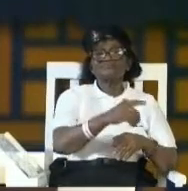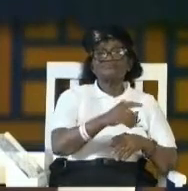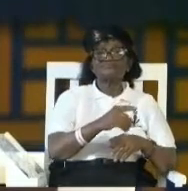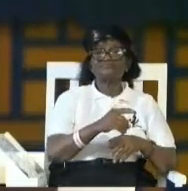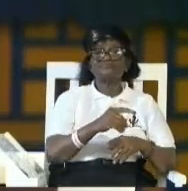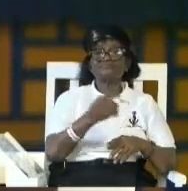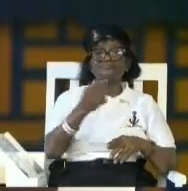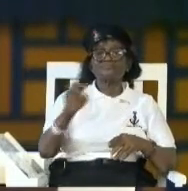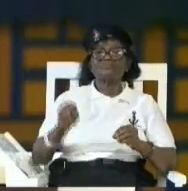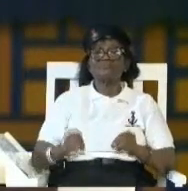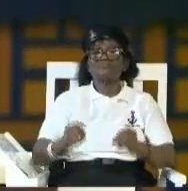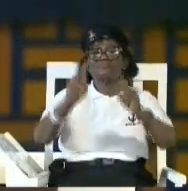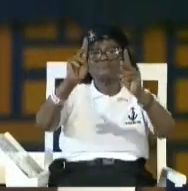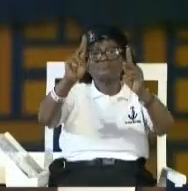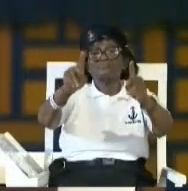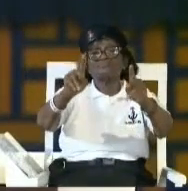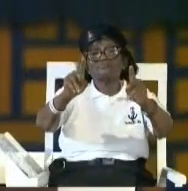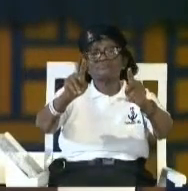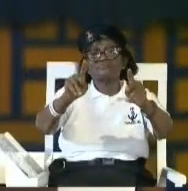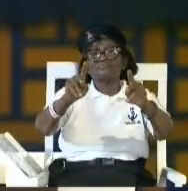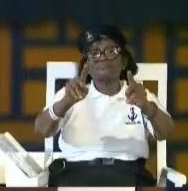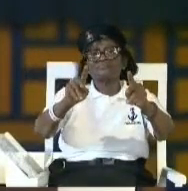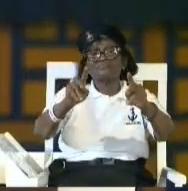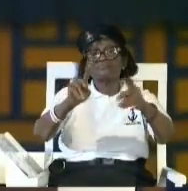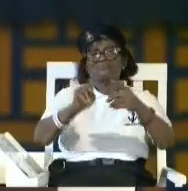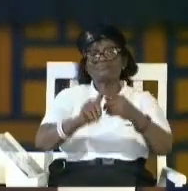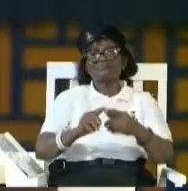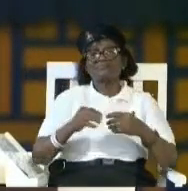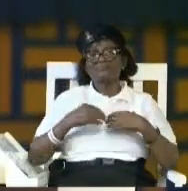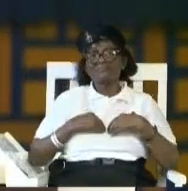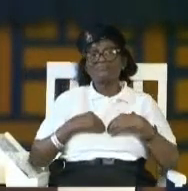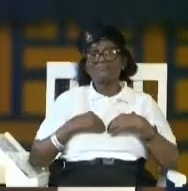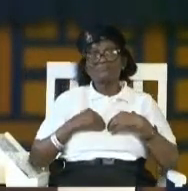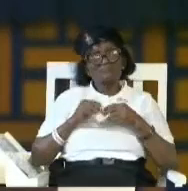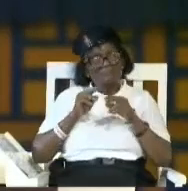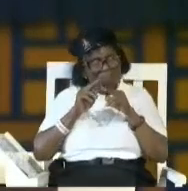the opportunity to have a glimpse